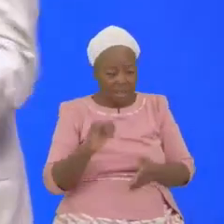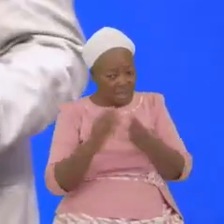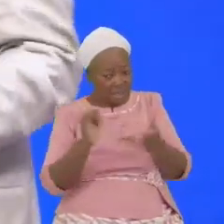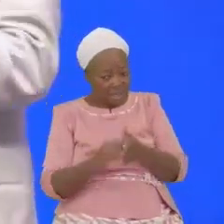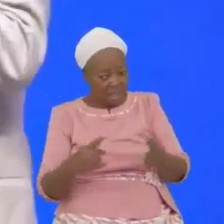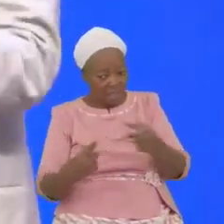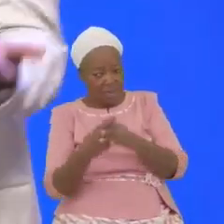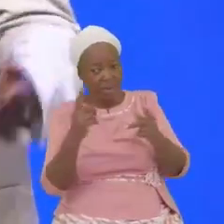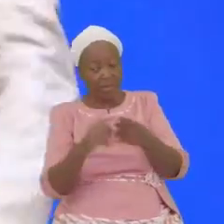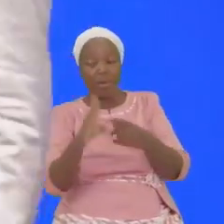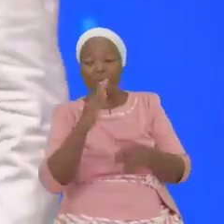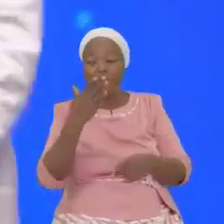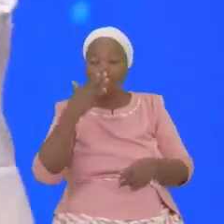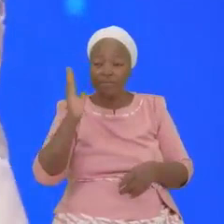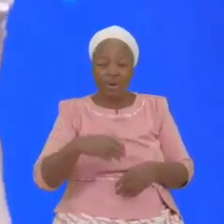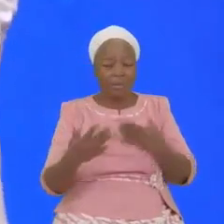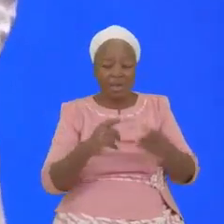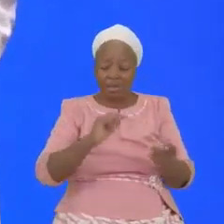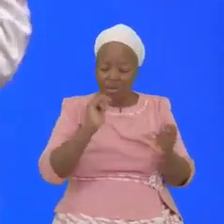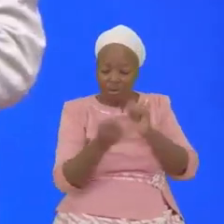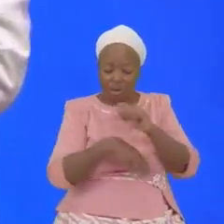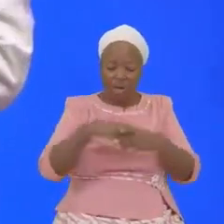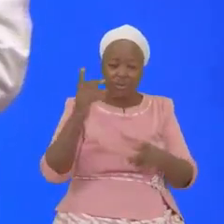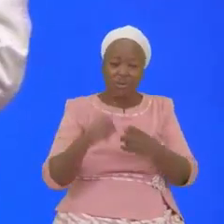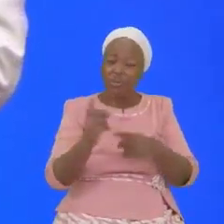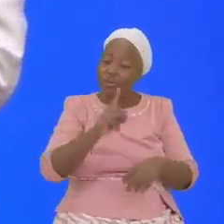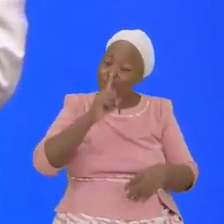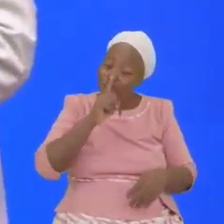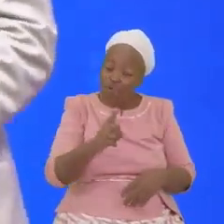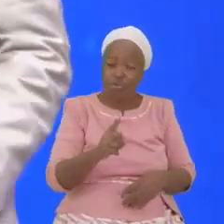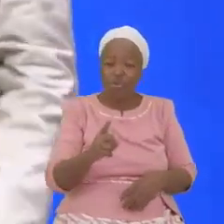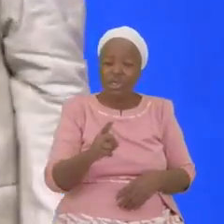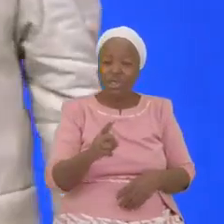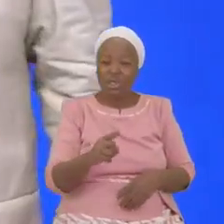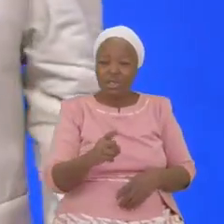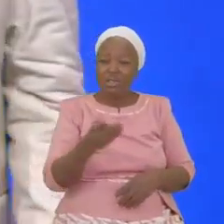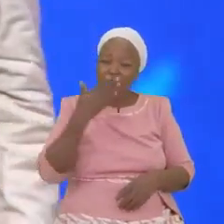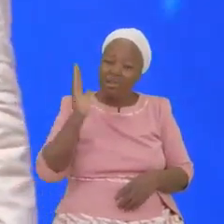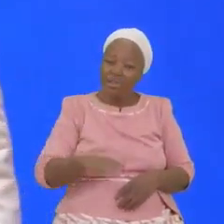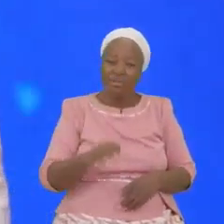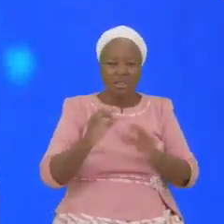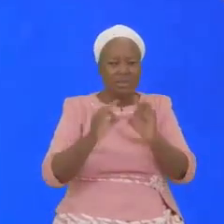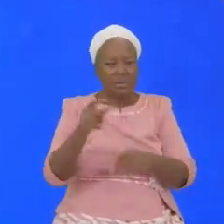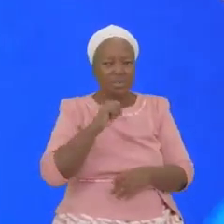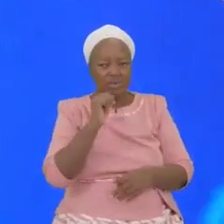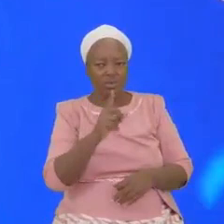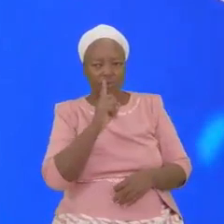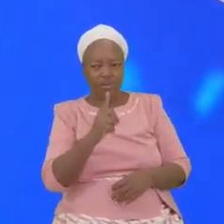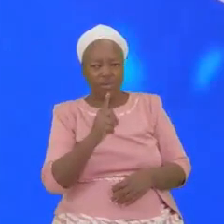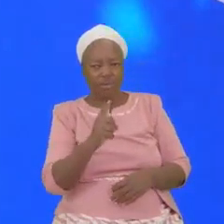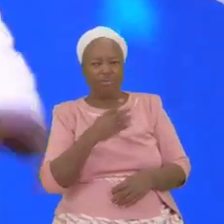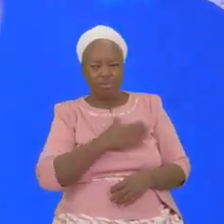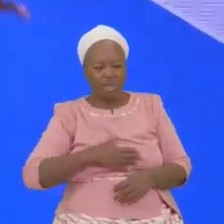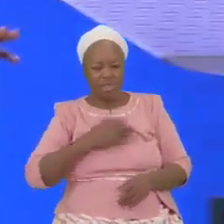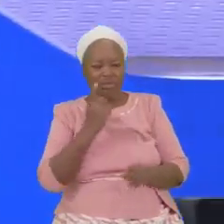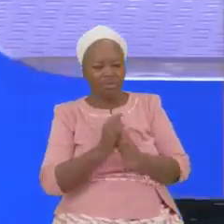turn out in the real sense, in real life, to be evil. If you are not sure, just